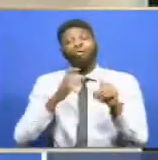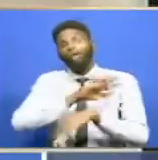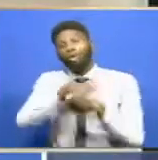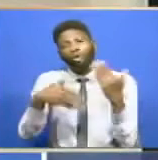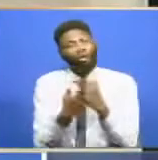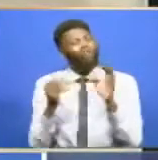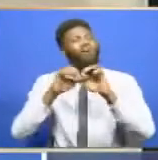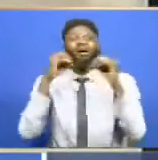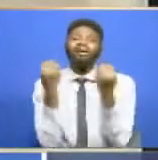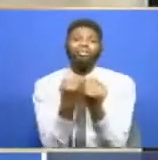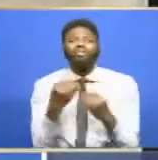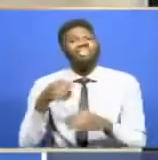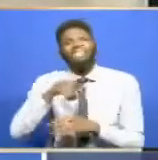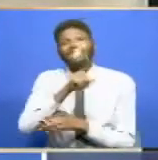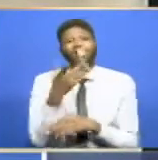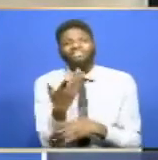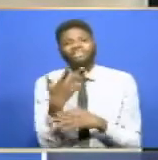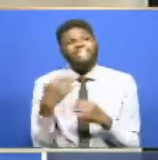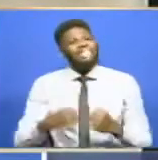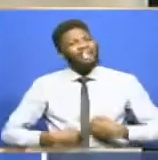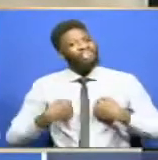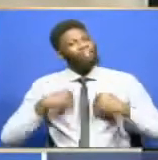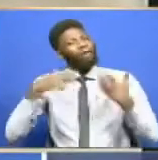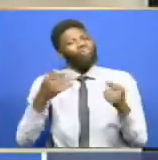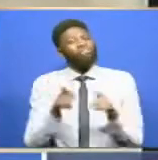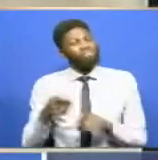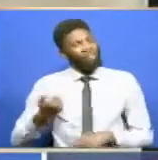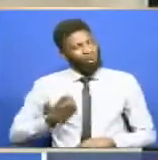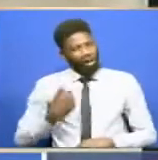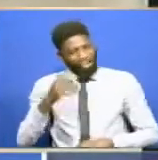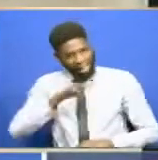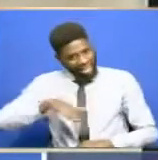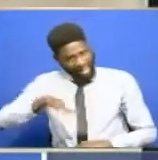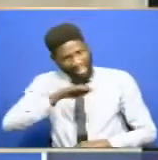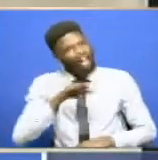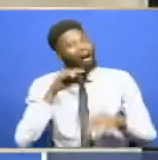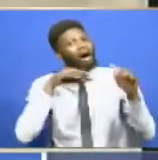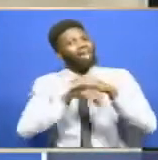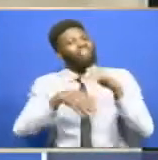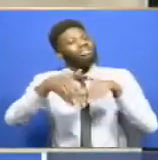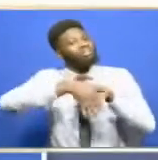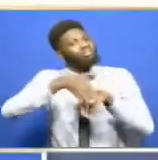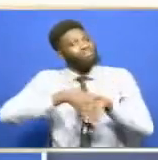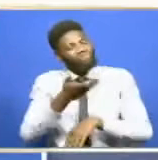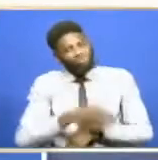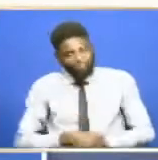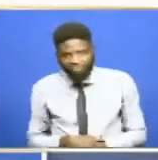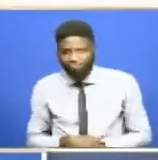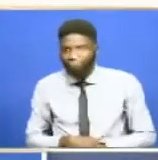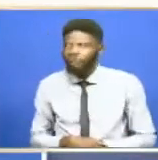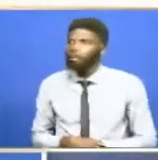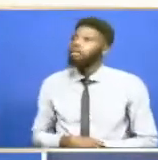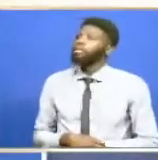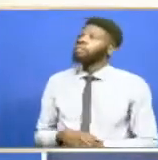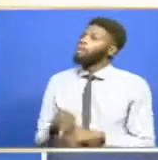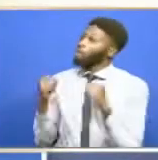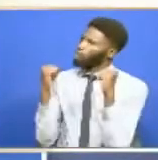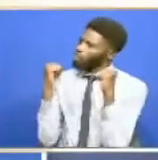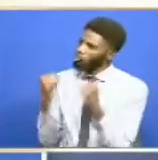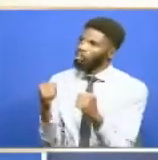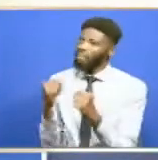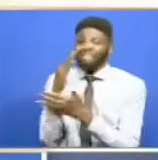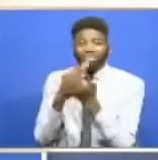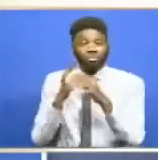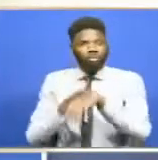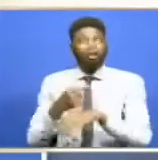organizations. Mm-hmm. How exactly were you surviving as a girl in terms of access to sanitary towels? Okay, it was really hard. Sometimes I